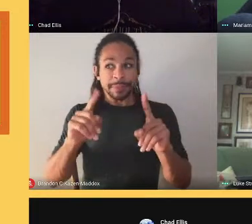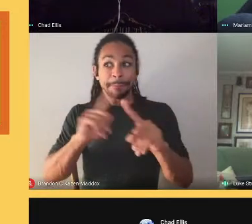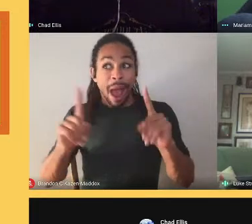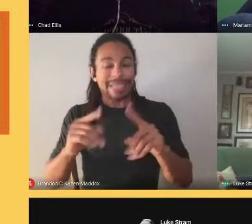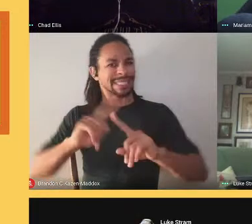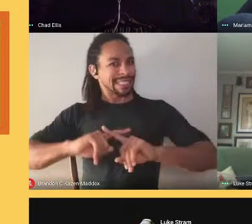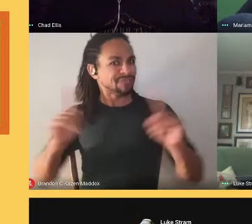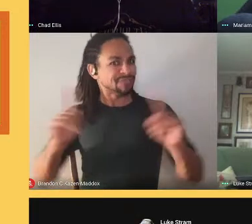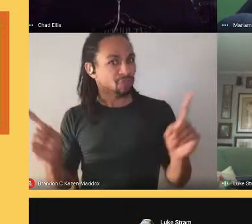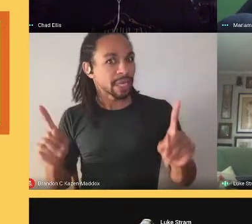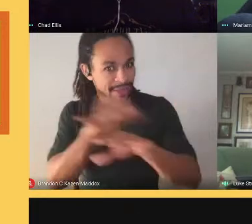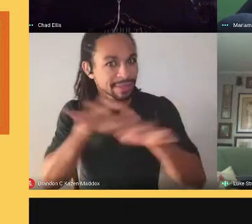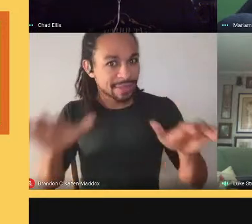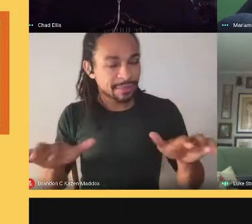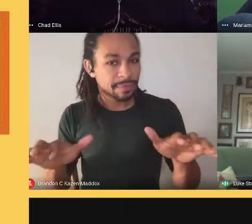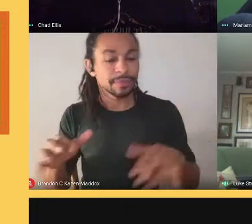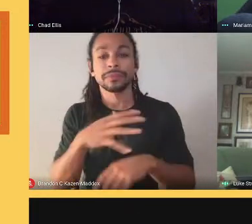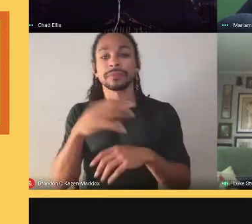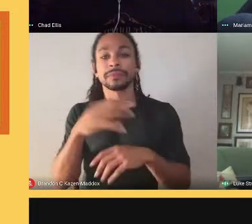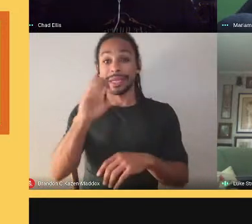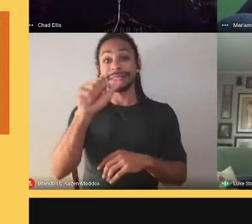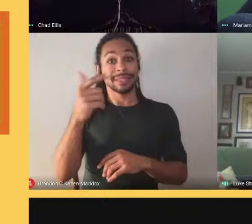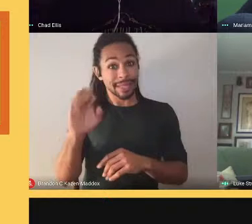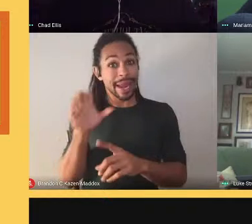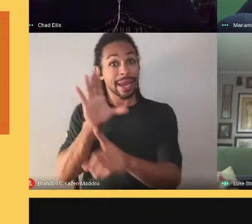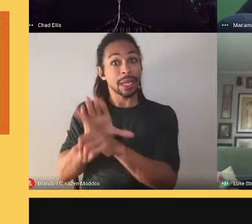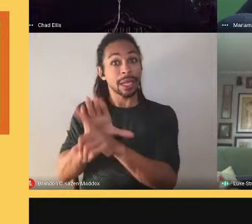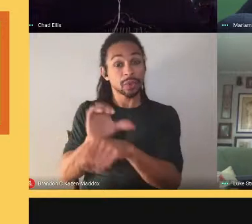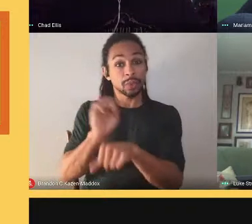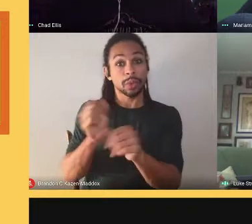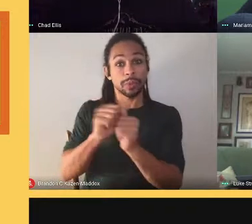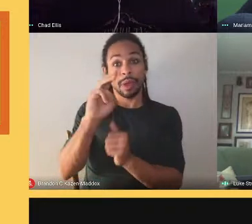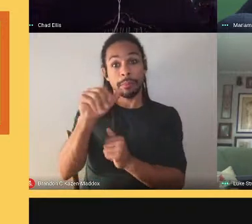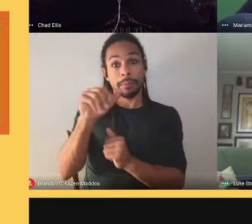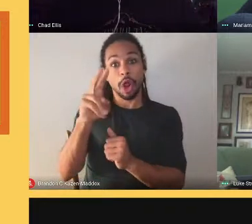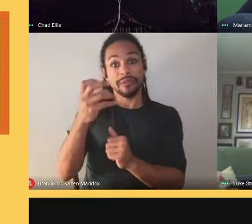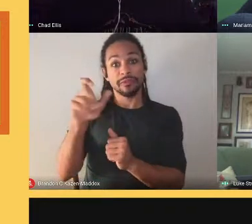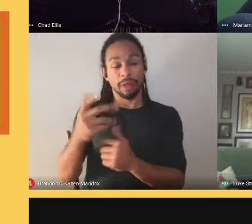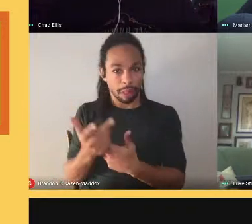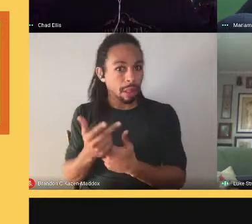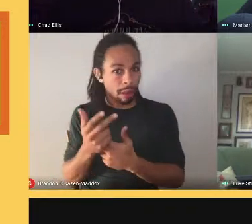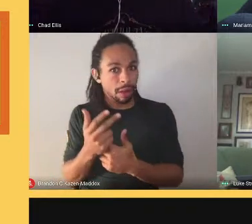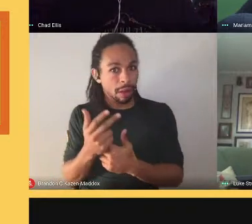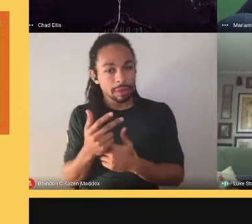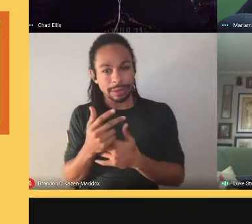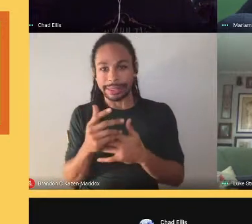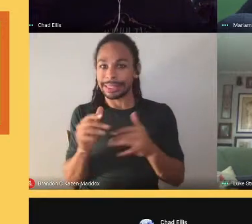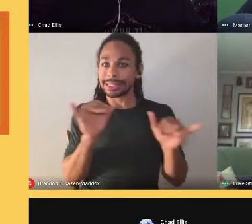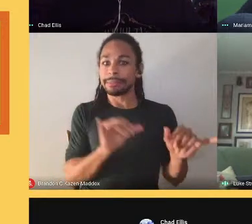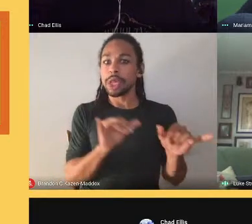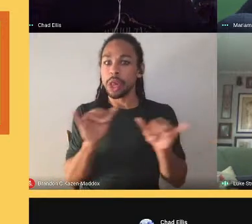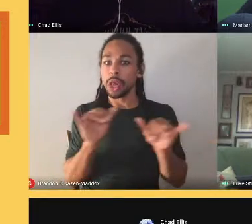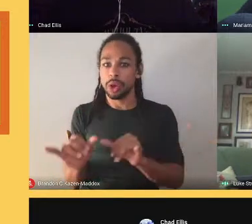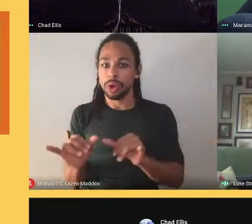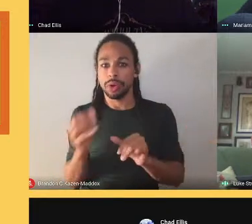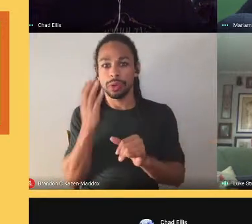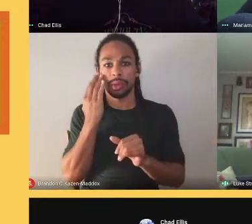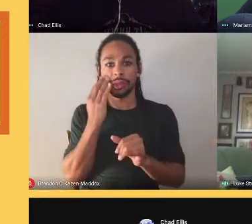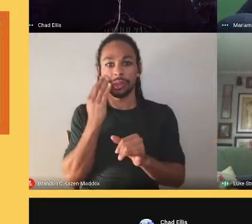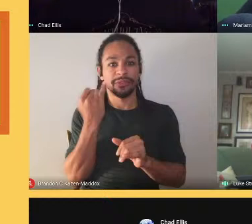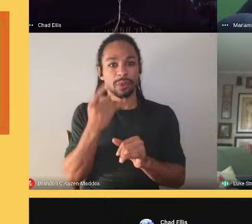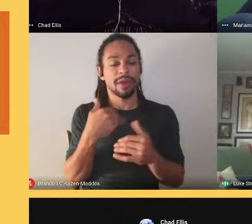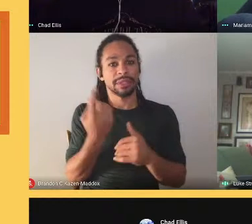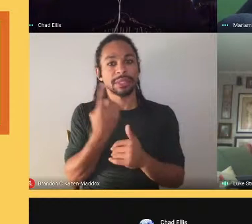In a way, I think Sage's stuff with Marvel probably falls in that same kind of position, where like if you've got, you know, someone who's unstoppable and